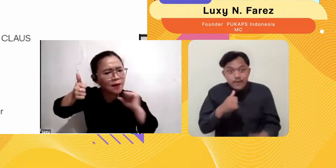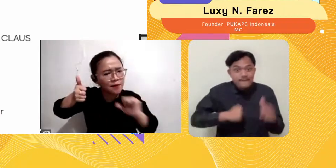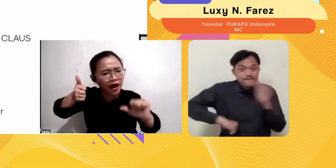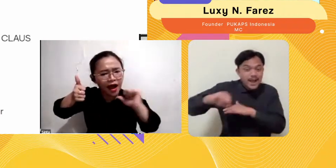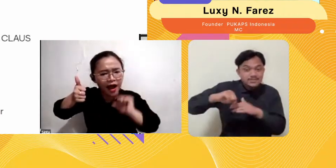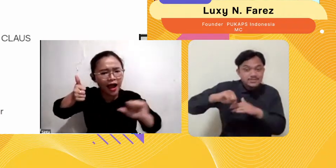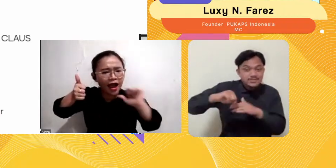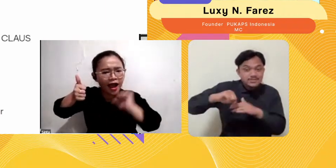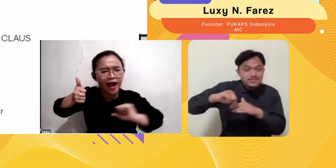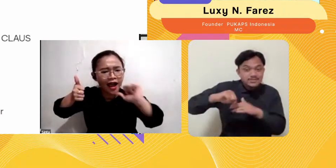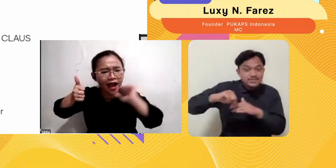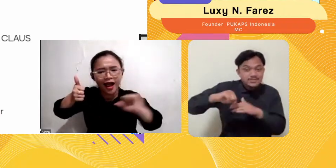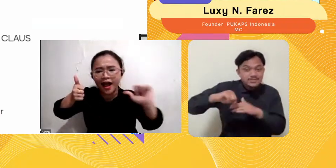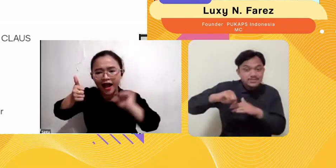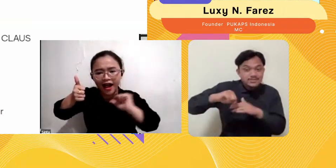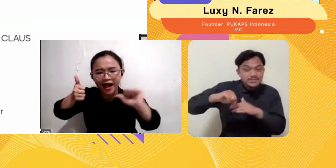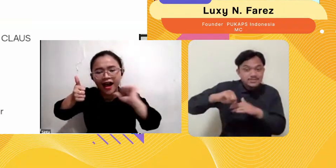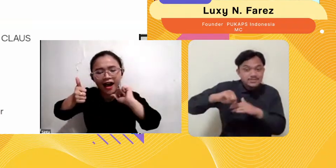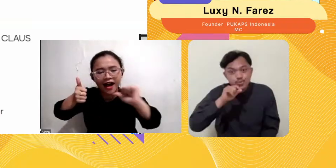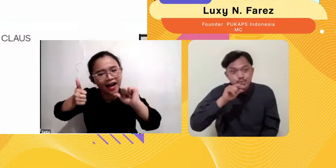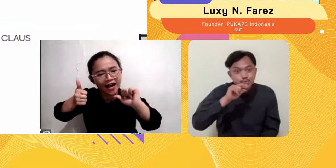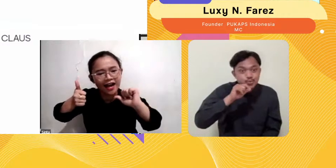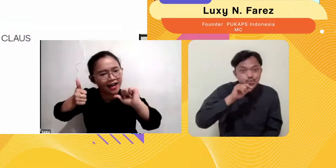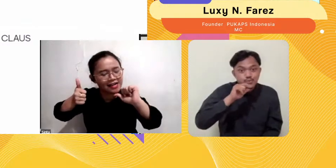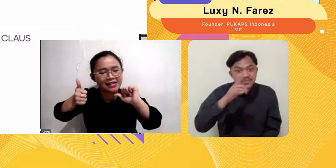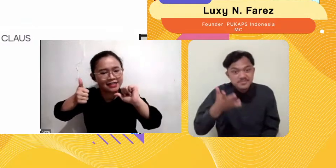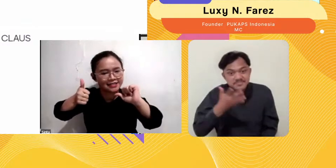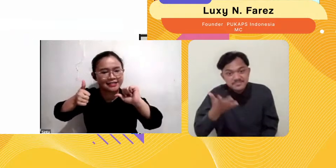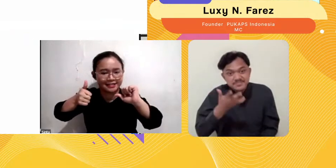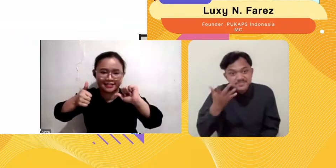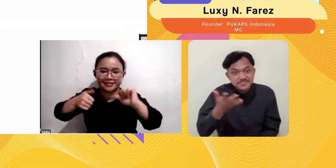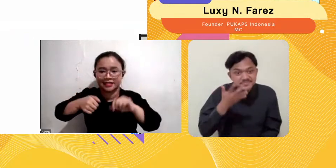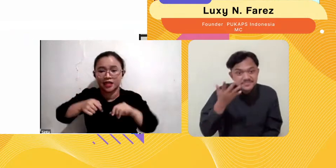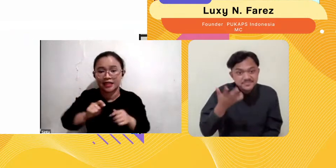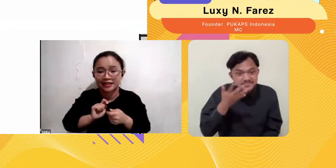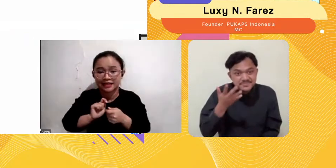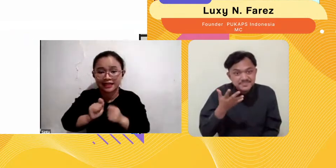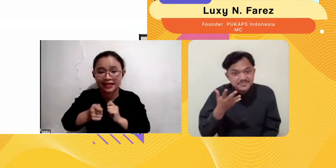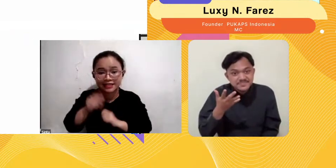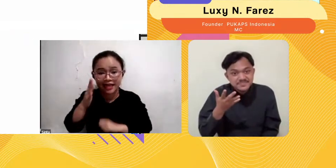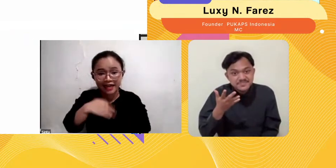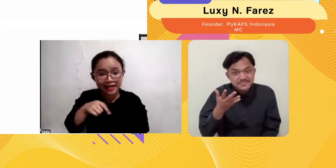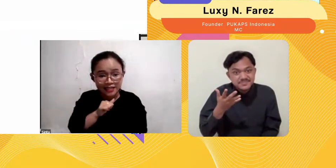of our quiz today.